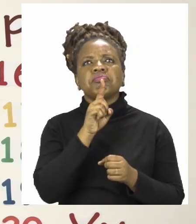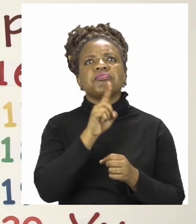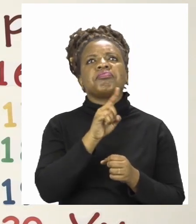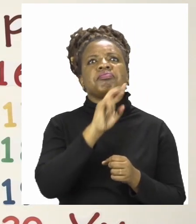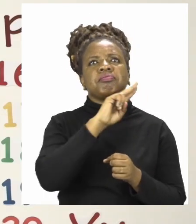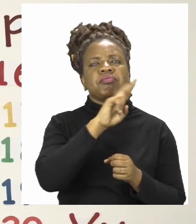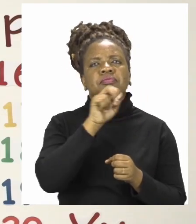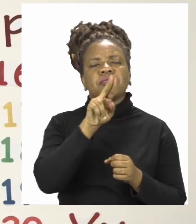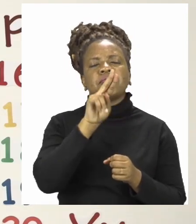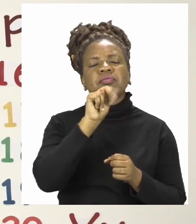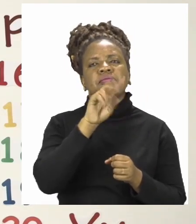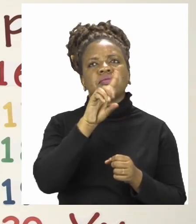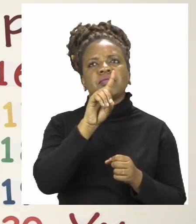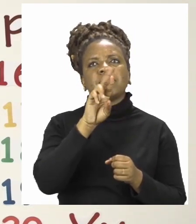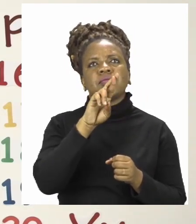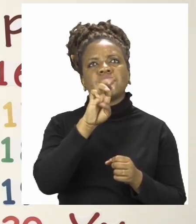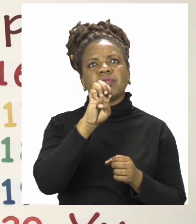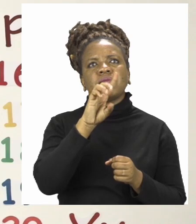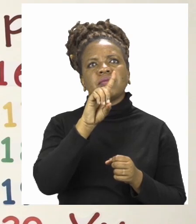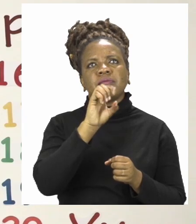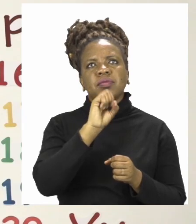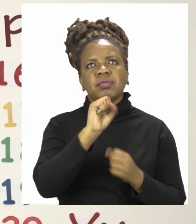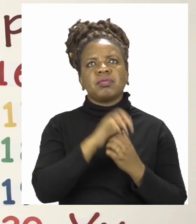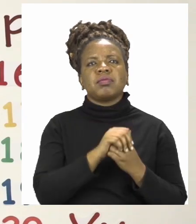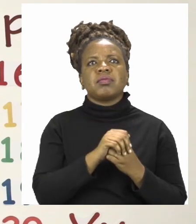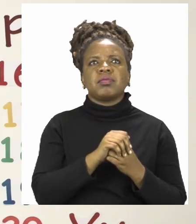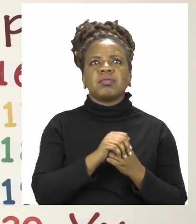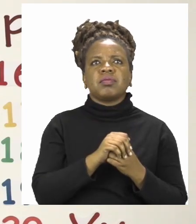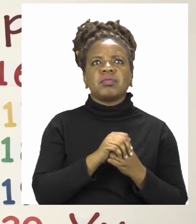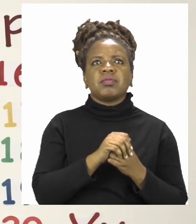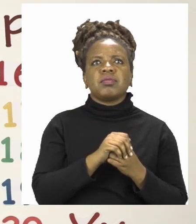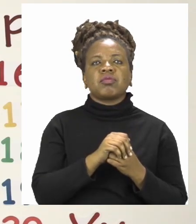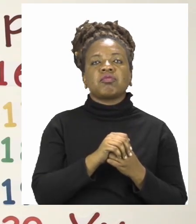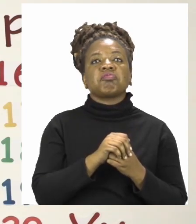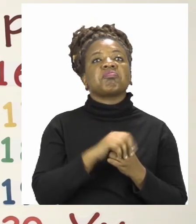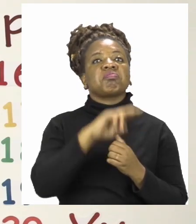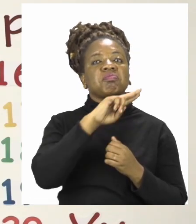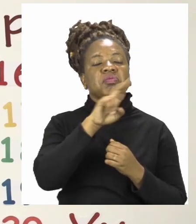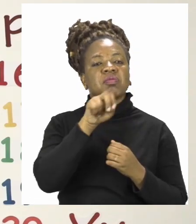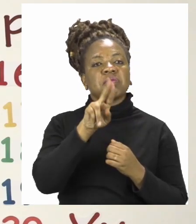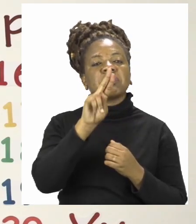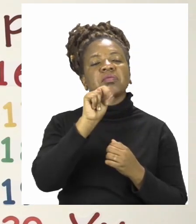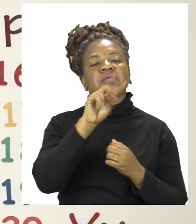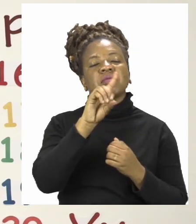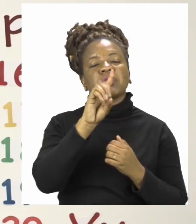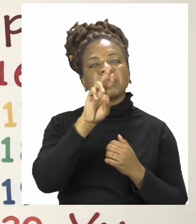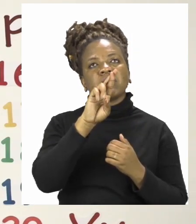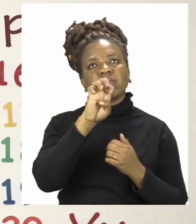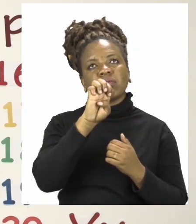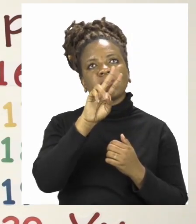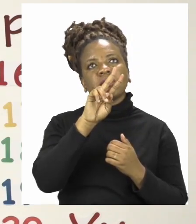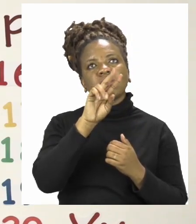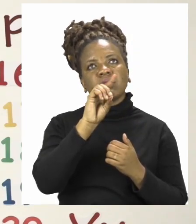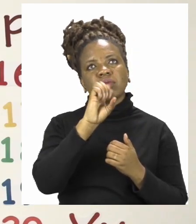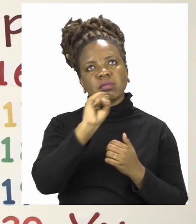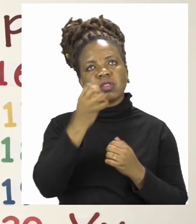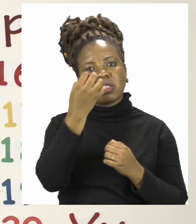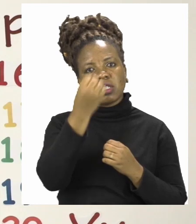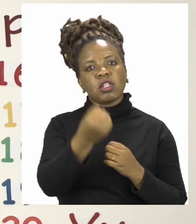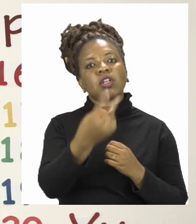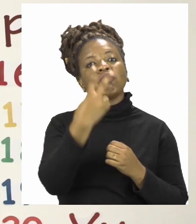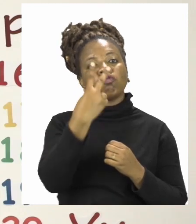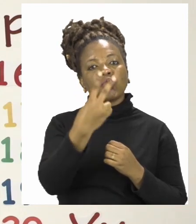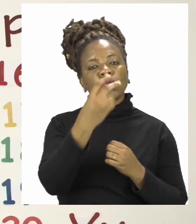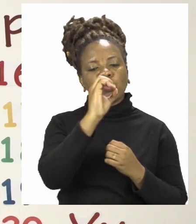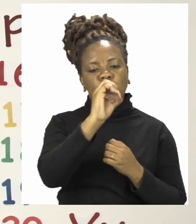Grandpa Hundreds has many friends. In fact, he has 2 friends that are always standing with him. So if we're going to